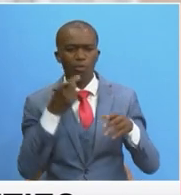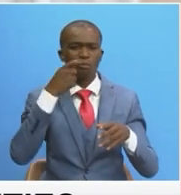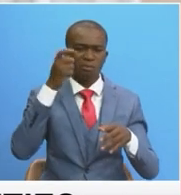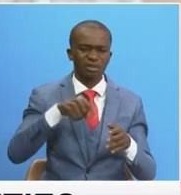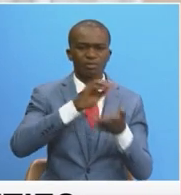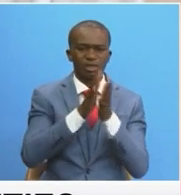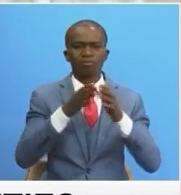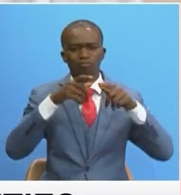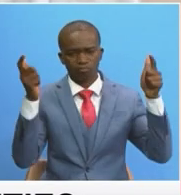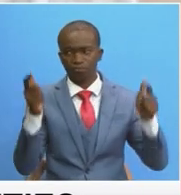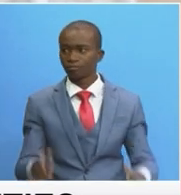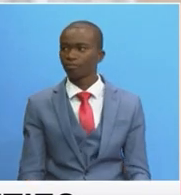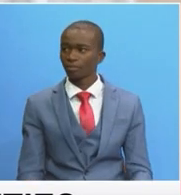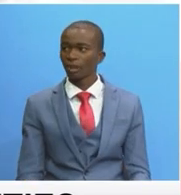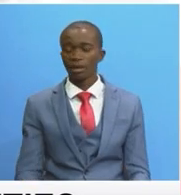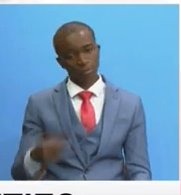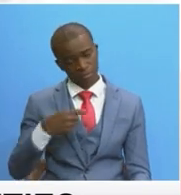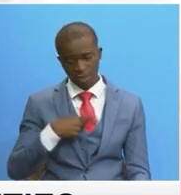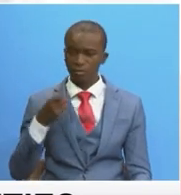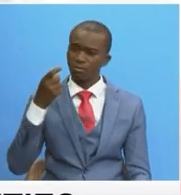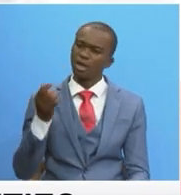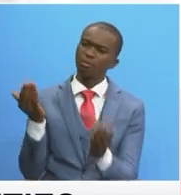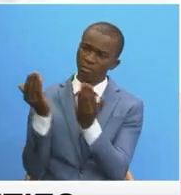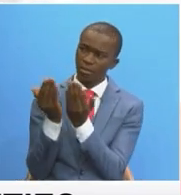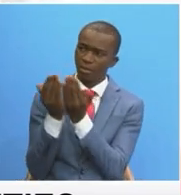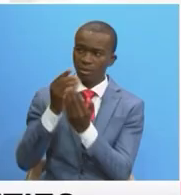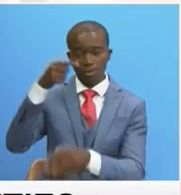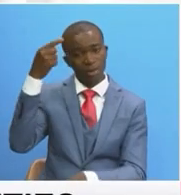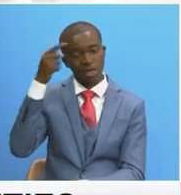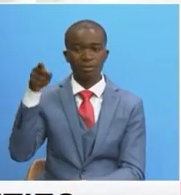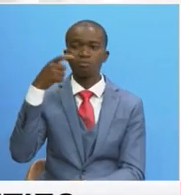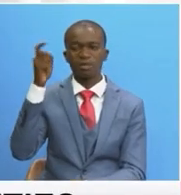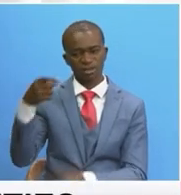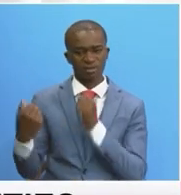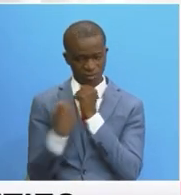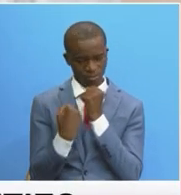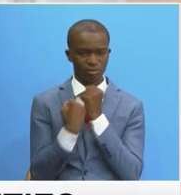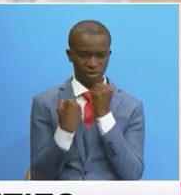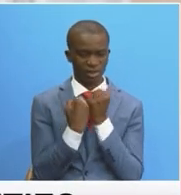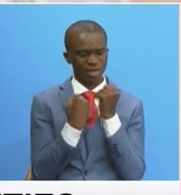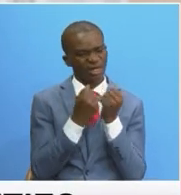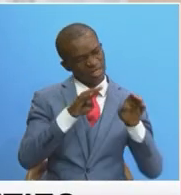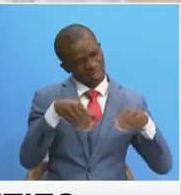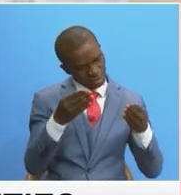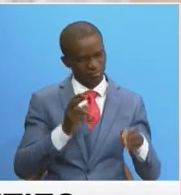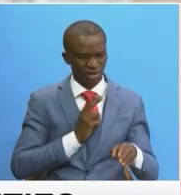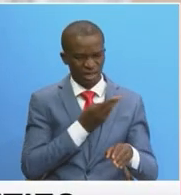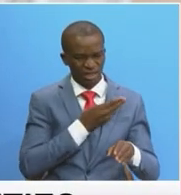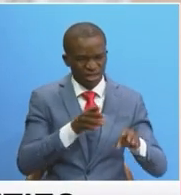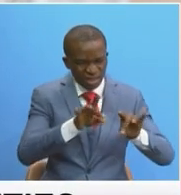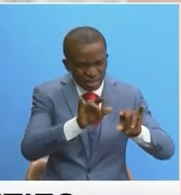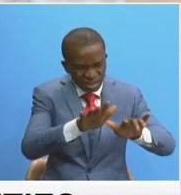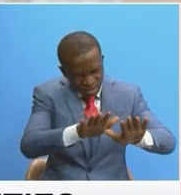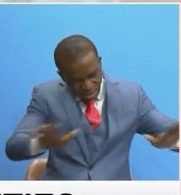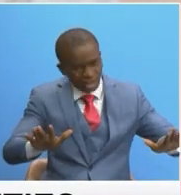upon government and our partners to consider supporting us in securing a suitable piece of